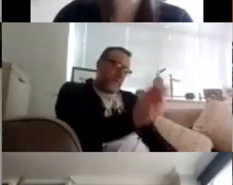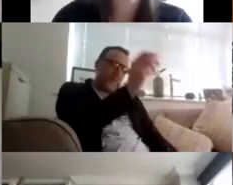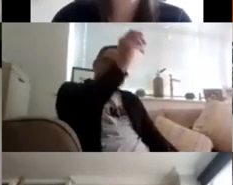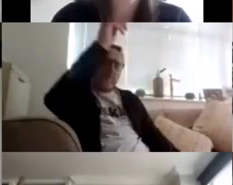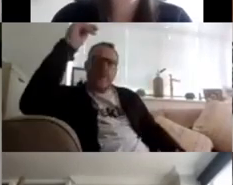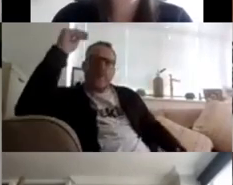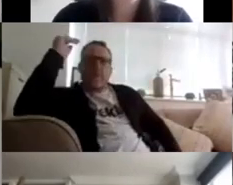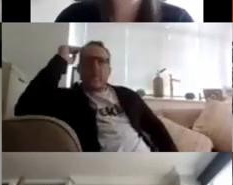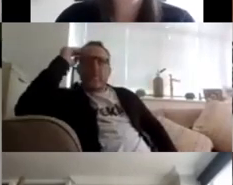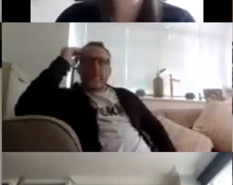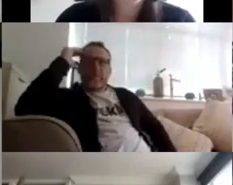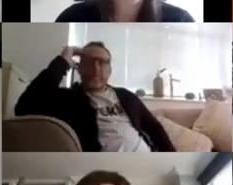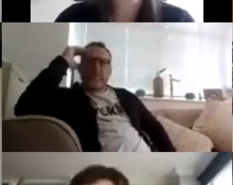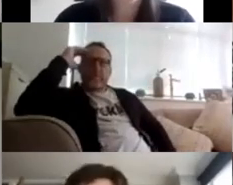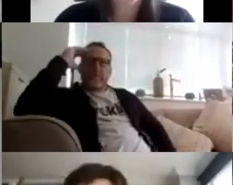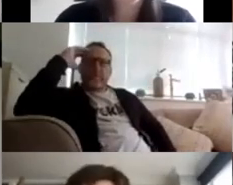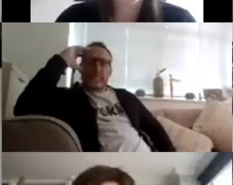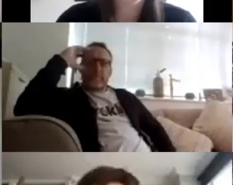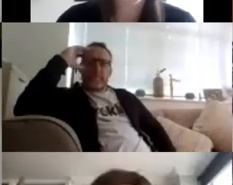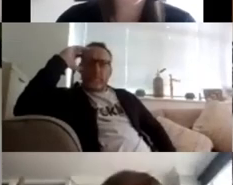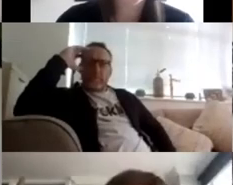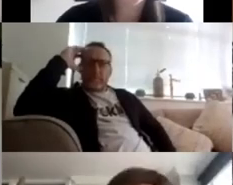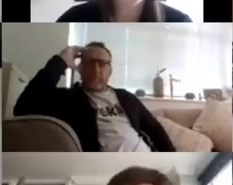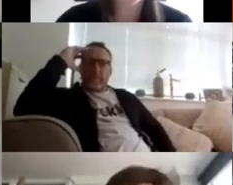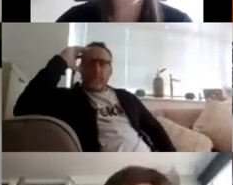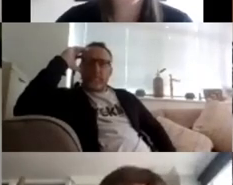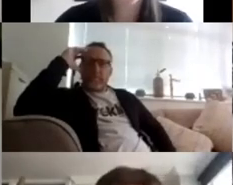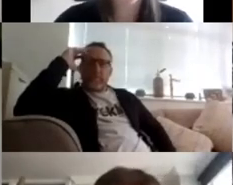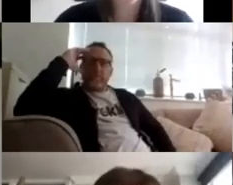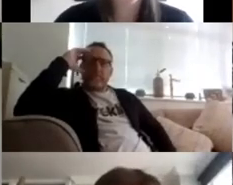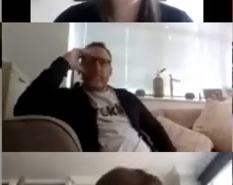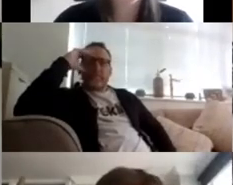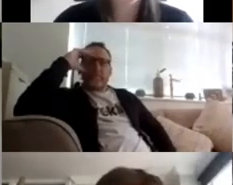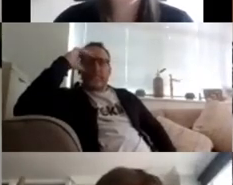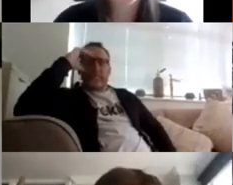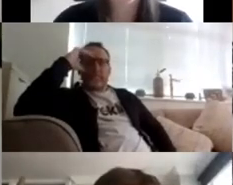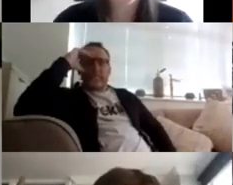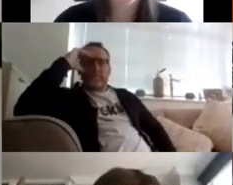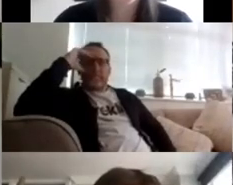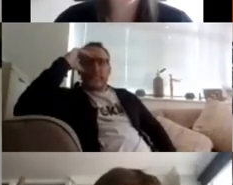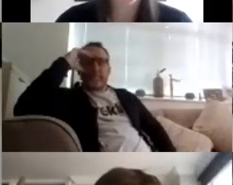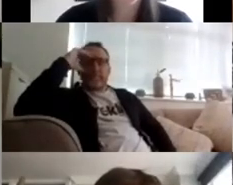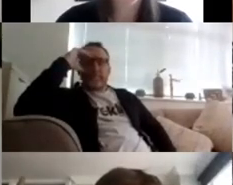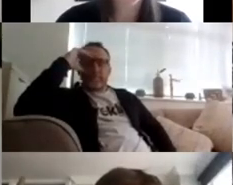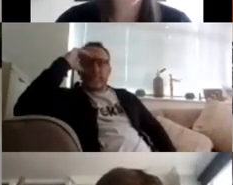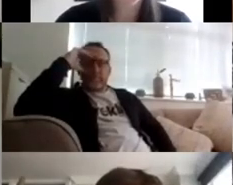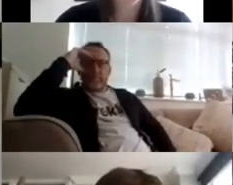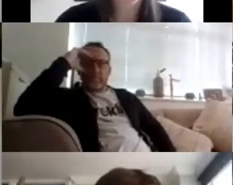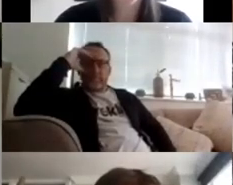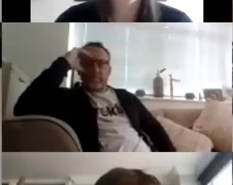are two really useful things to use, but you can't use them both together, Casper's saying.